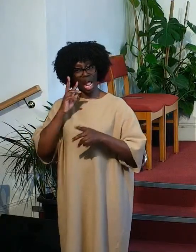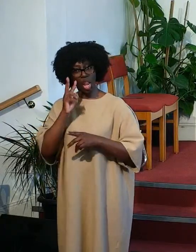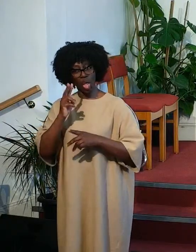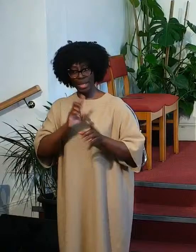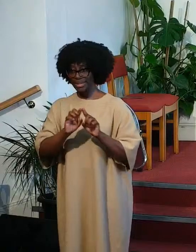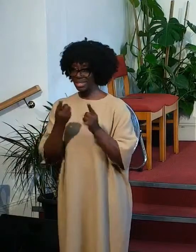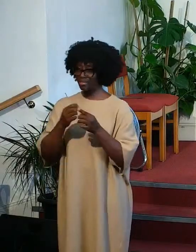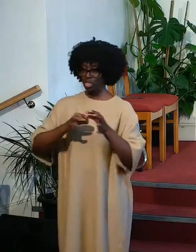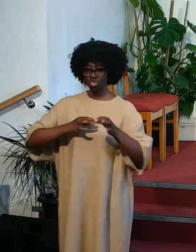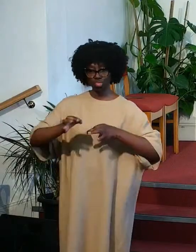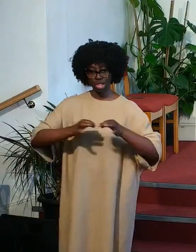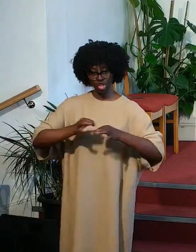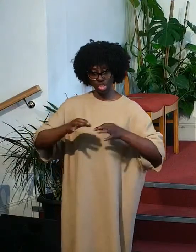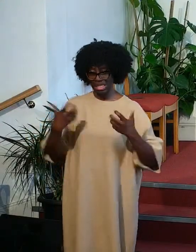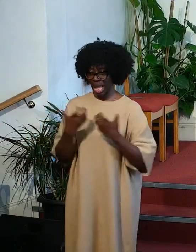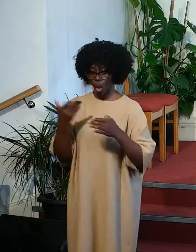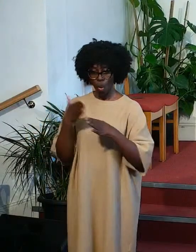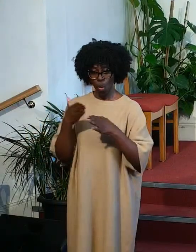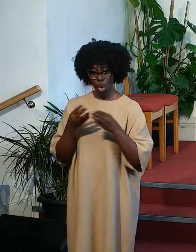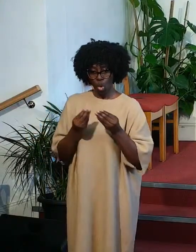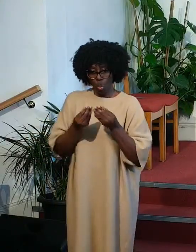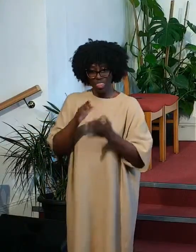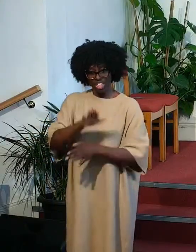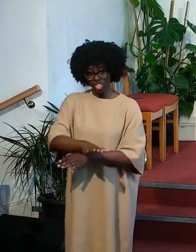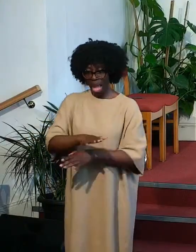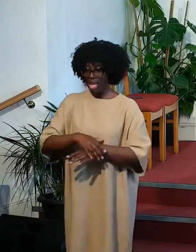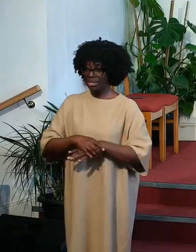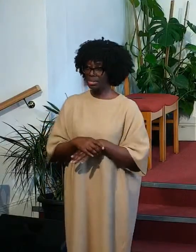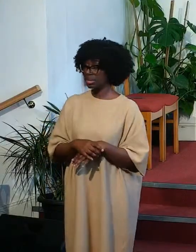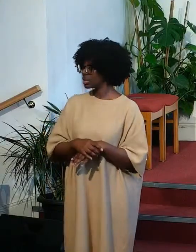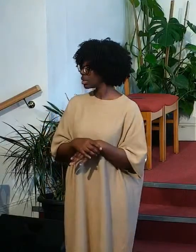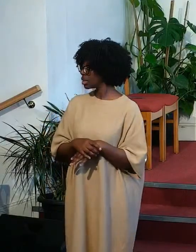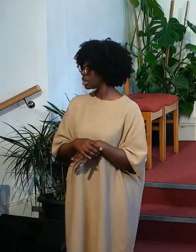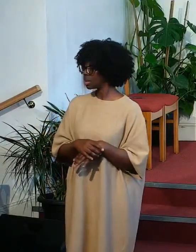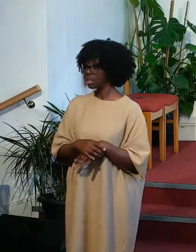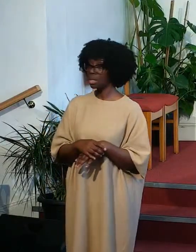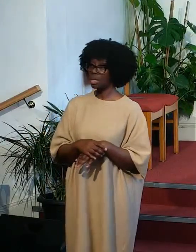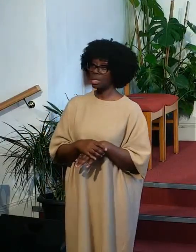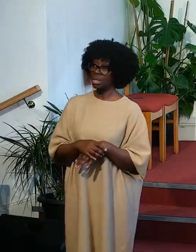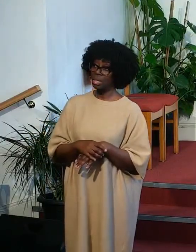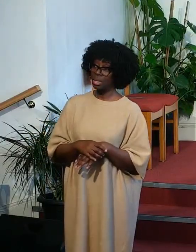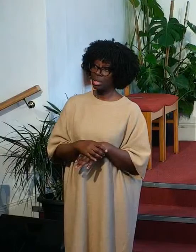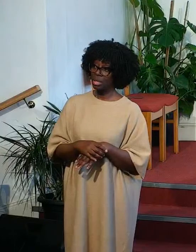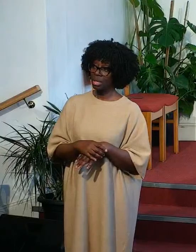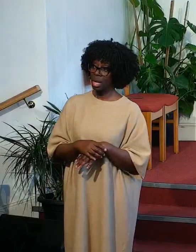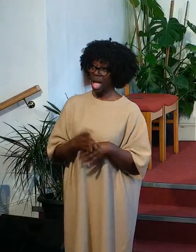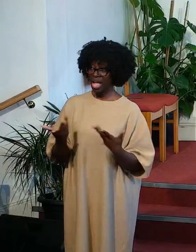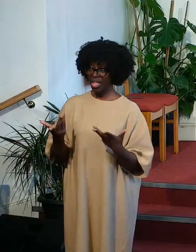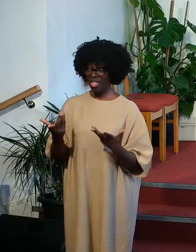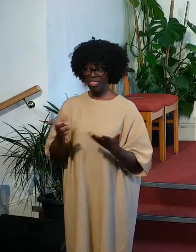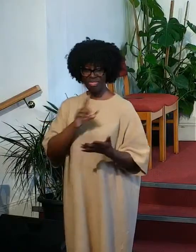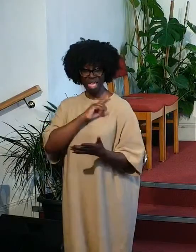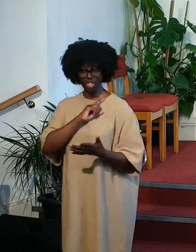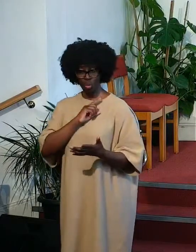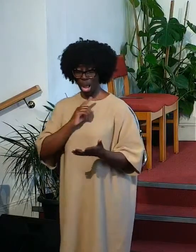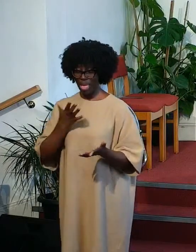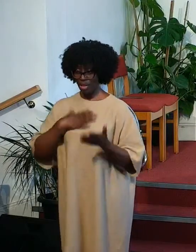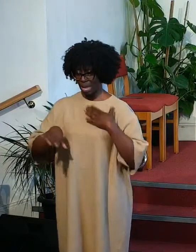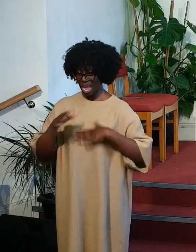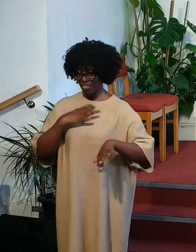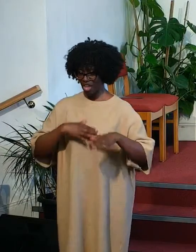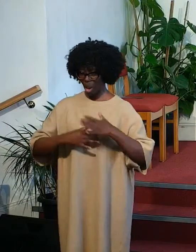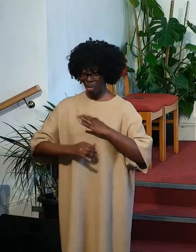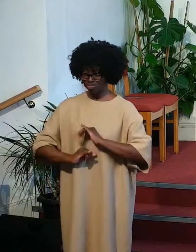help us to understand the child. Absolutely. Otherwise, they have a complete meltdown. They say no, and they kick the table over, yes. And there's